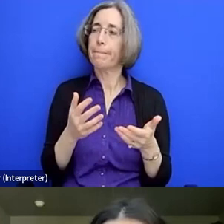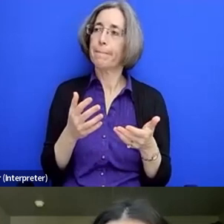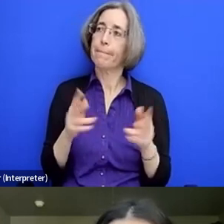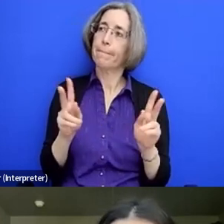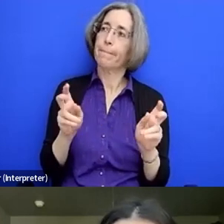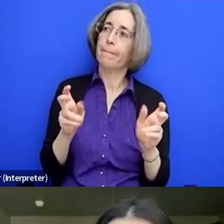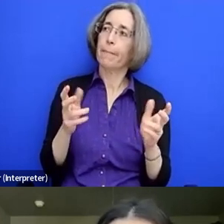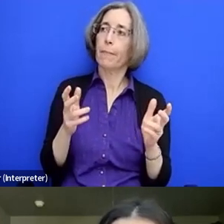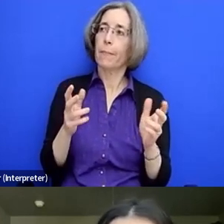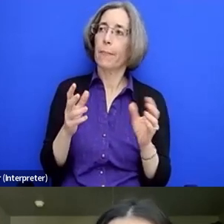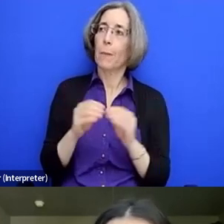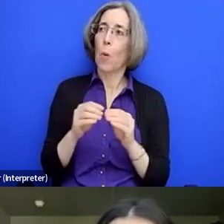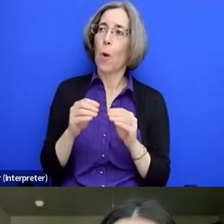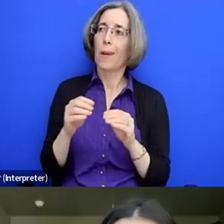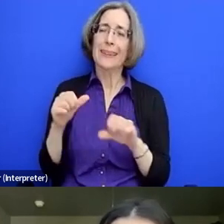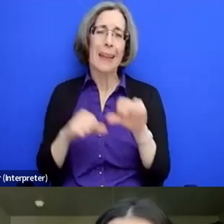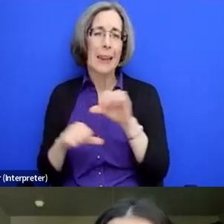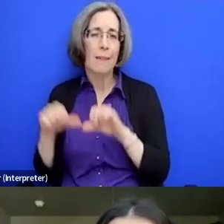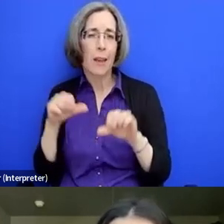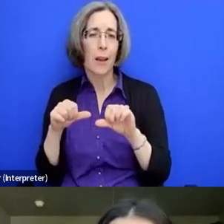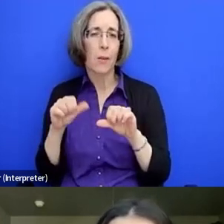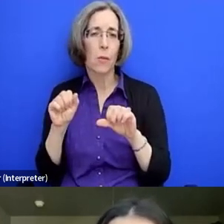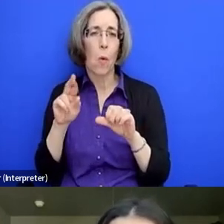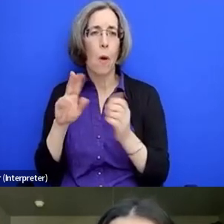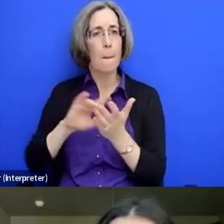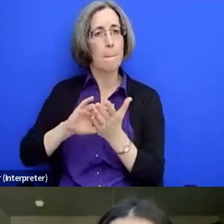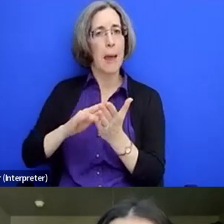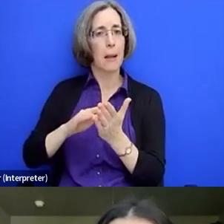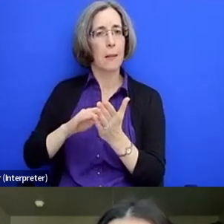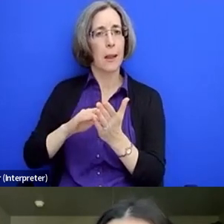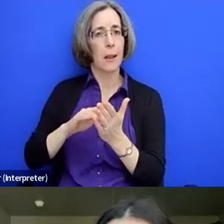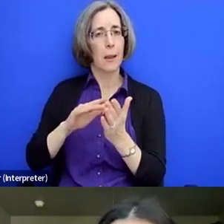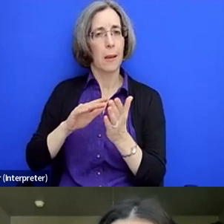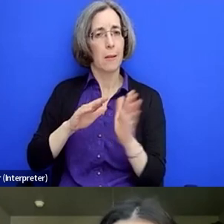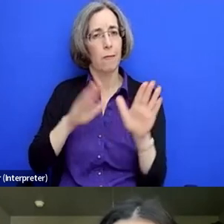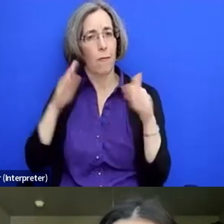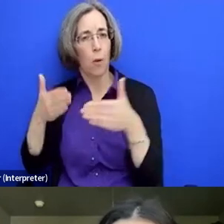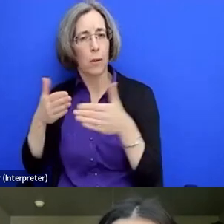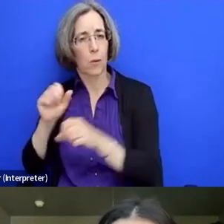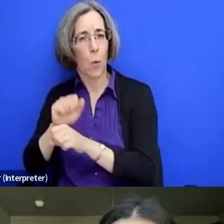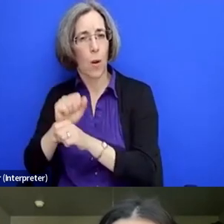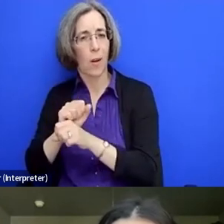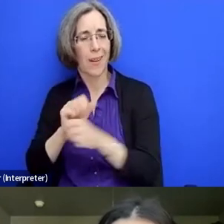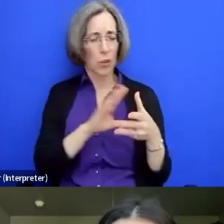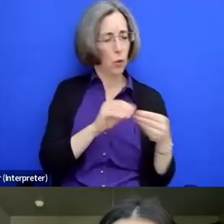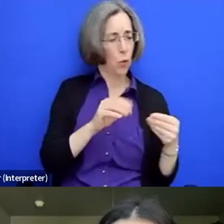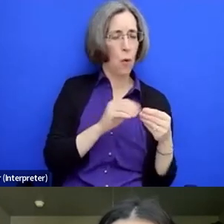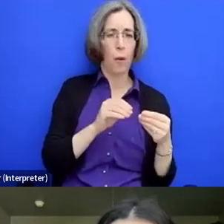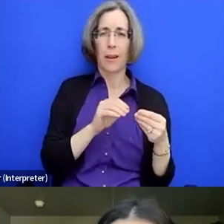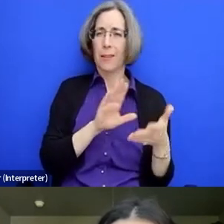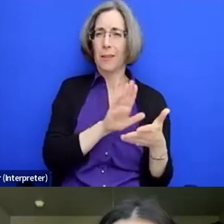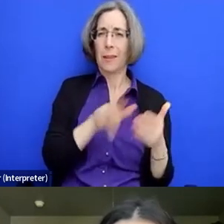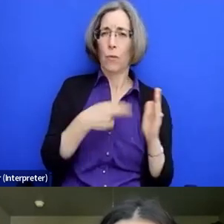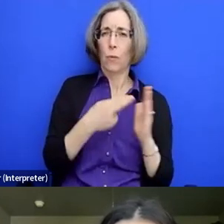more scientific or medically oriented work. What is the role of stories and storytelling, and